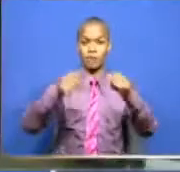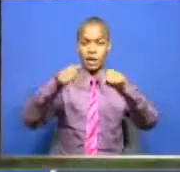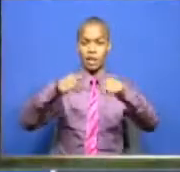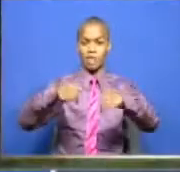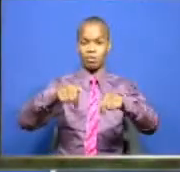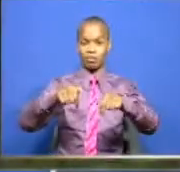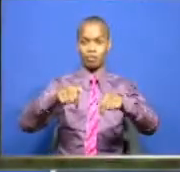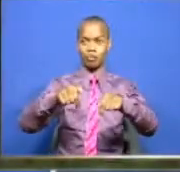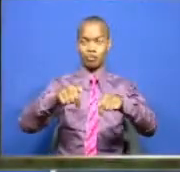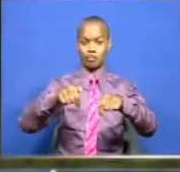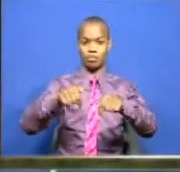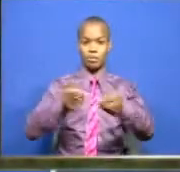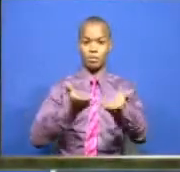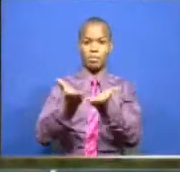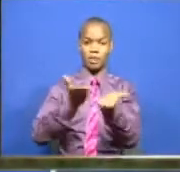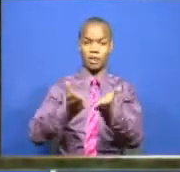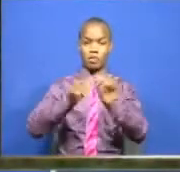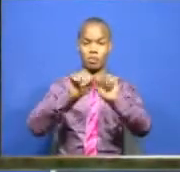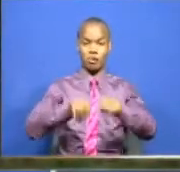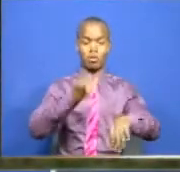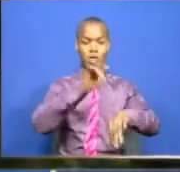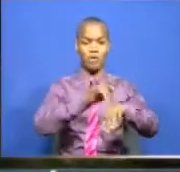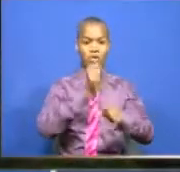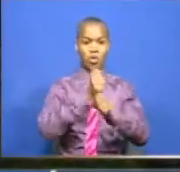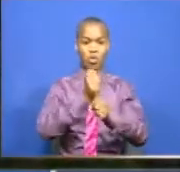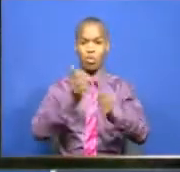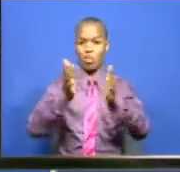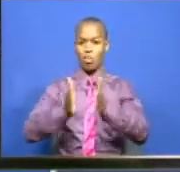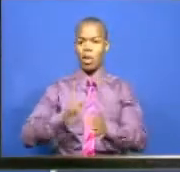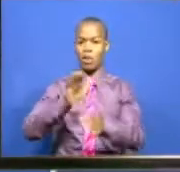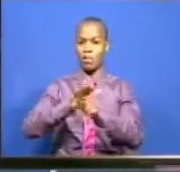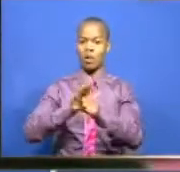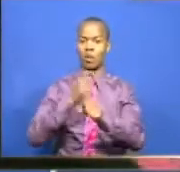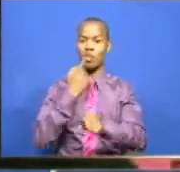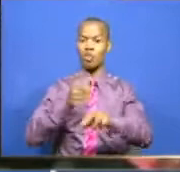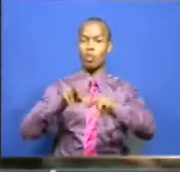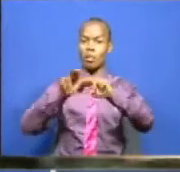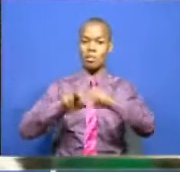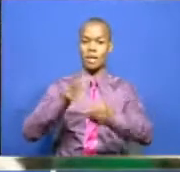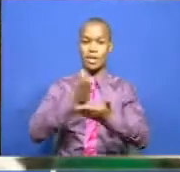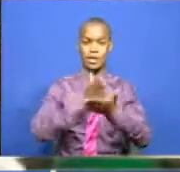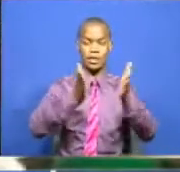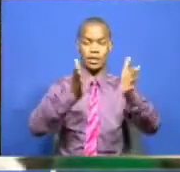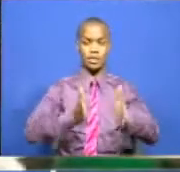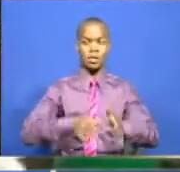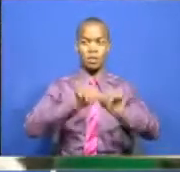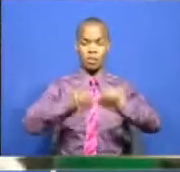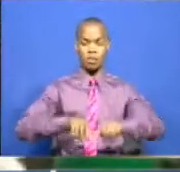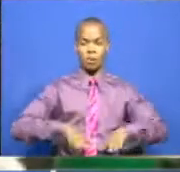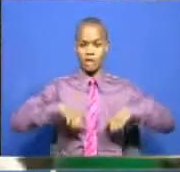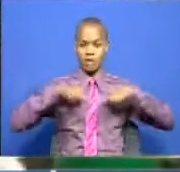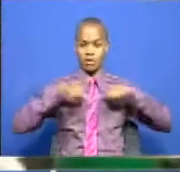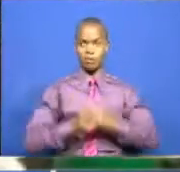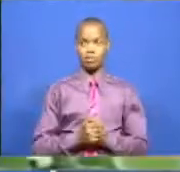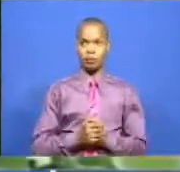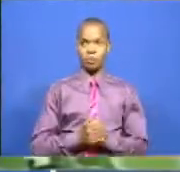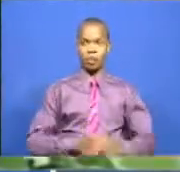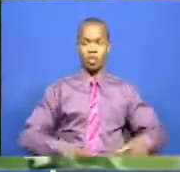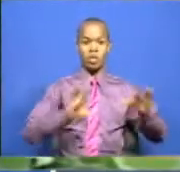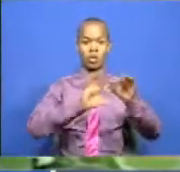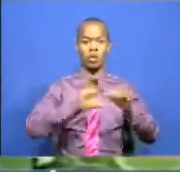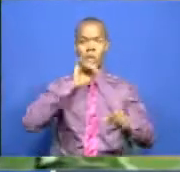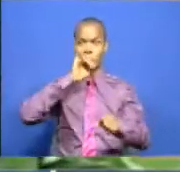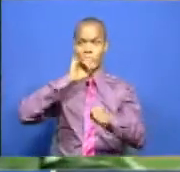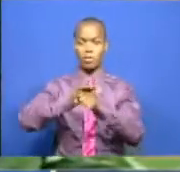the current trend will disadvantage tens of workers who have previously relied on the sector for livelihood. The union has promised